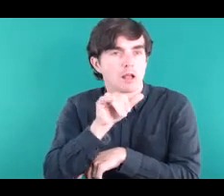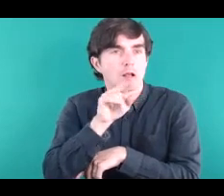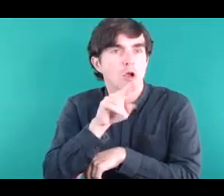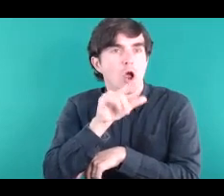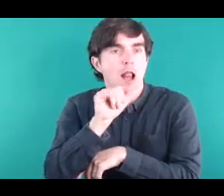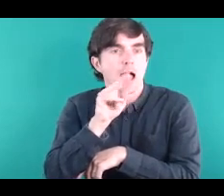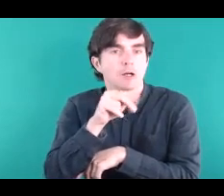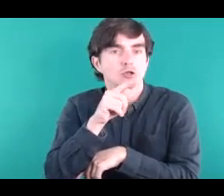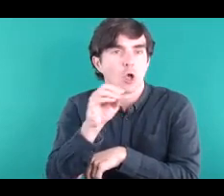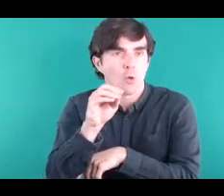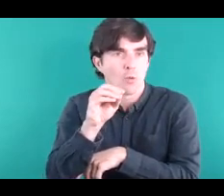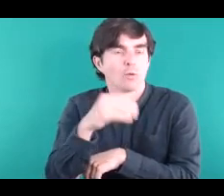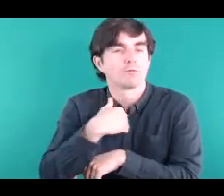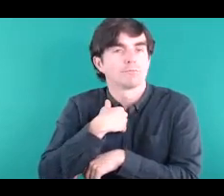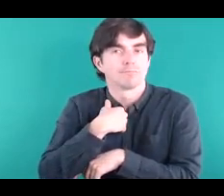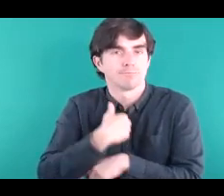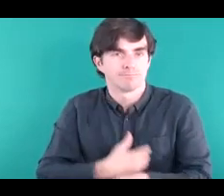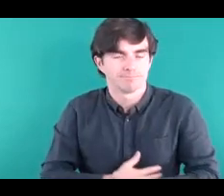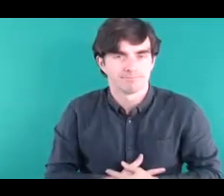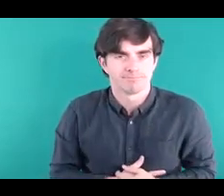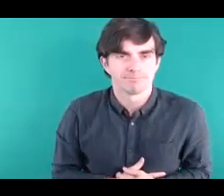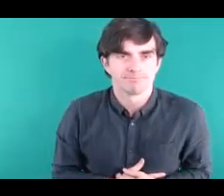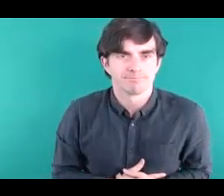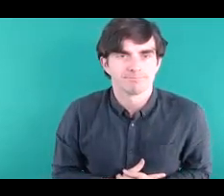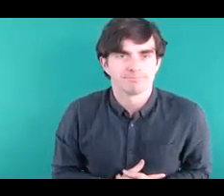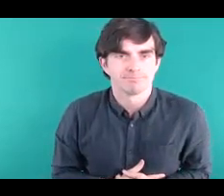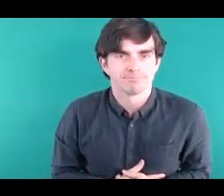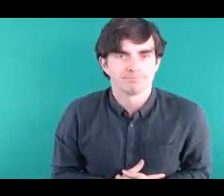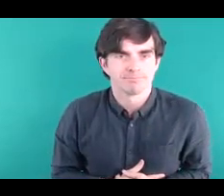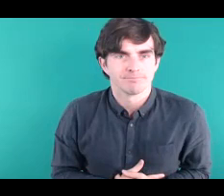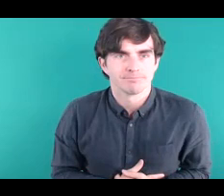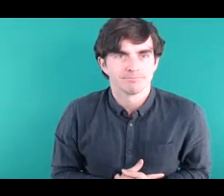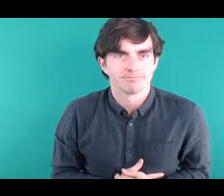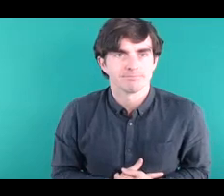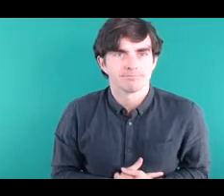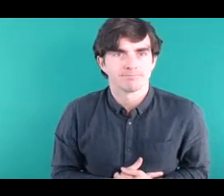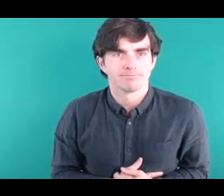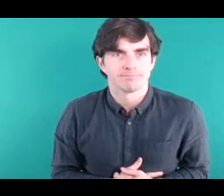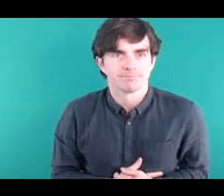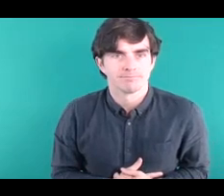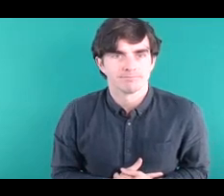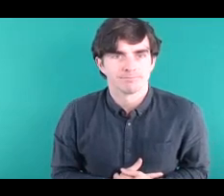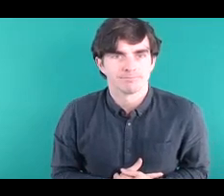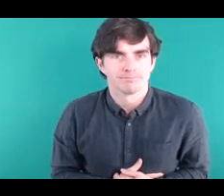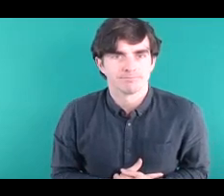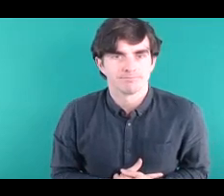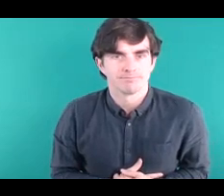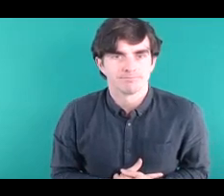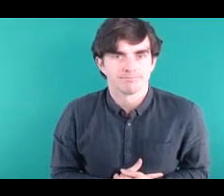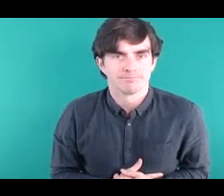that actually work more at the regional level.